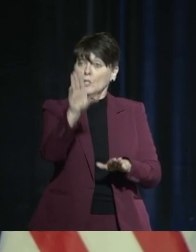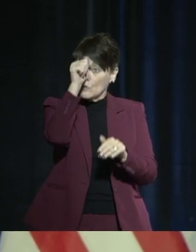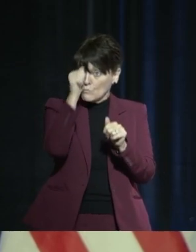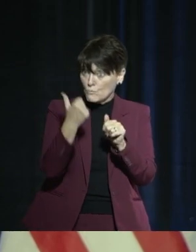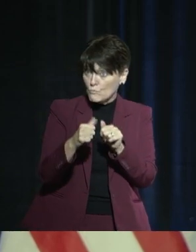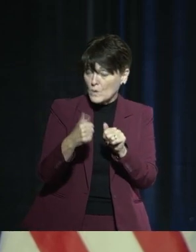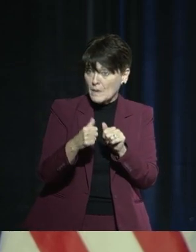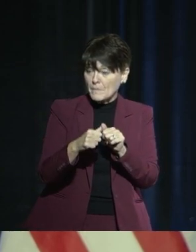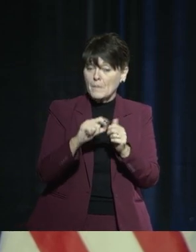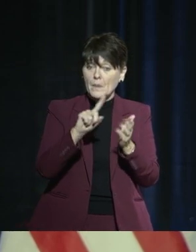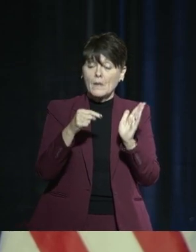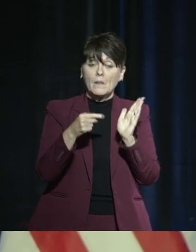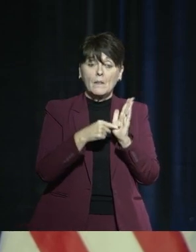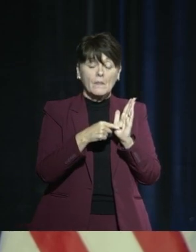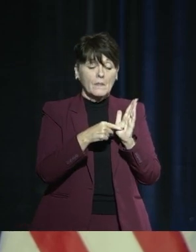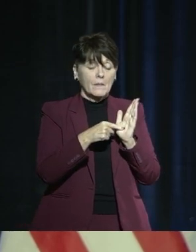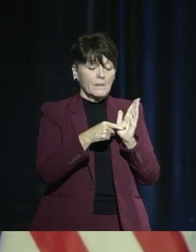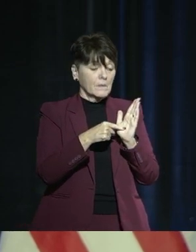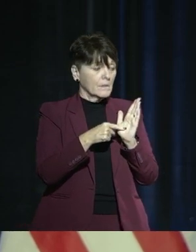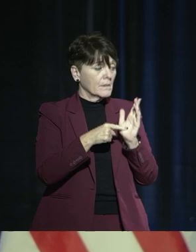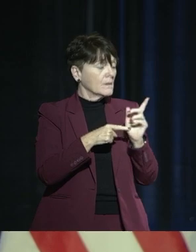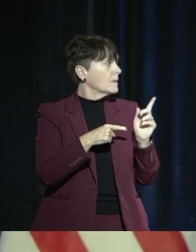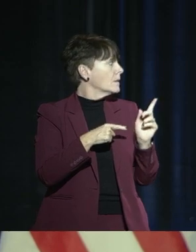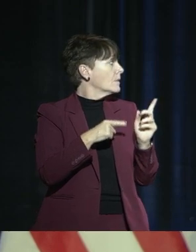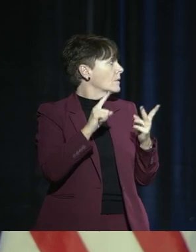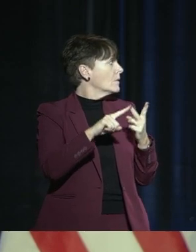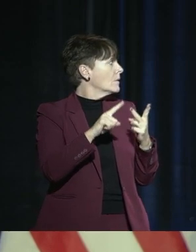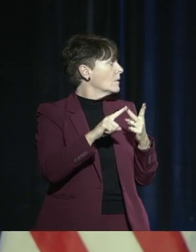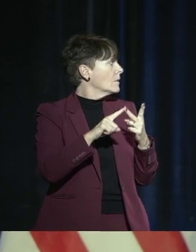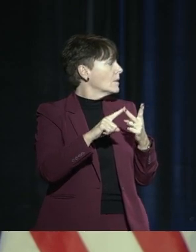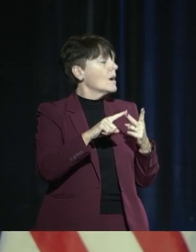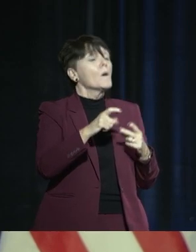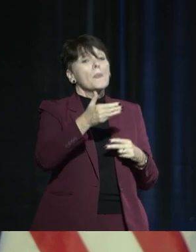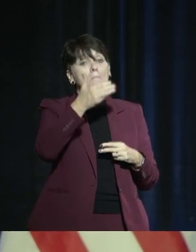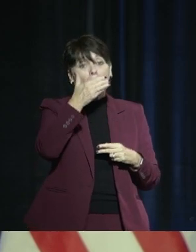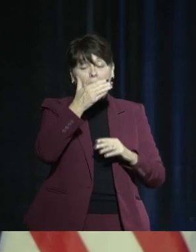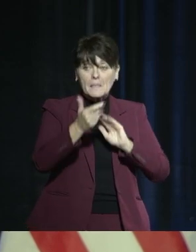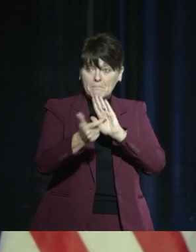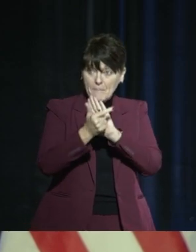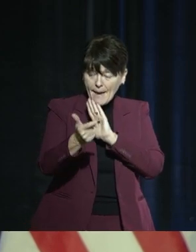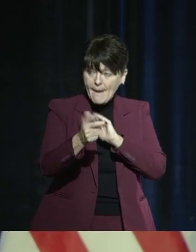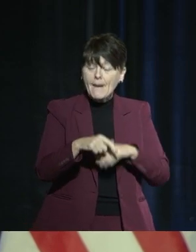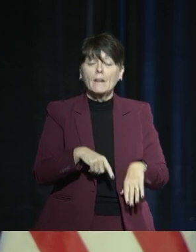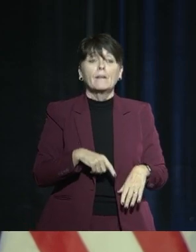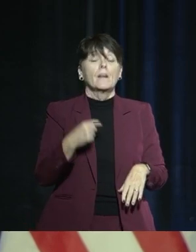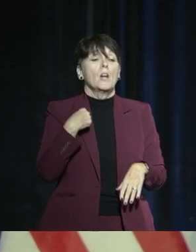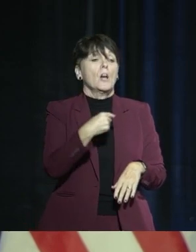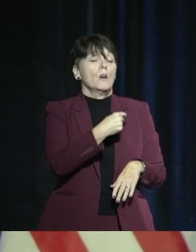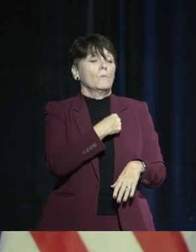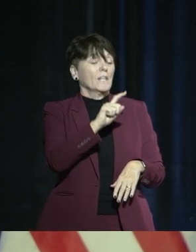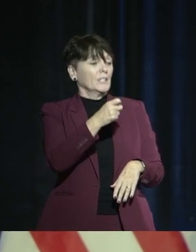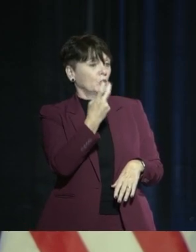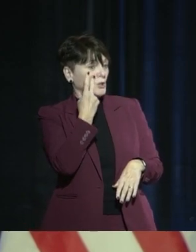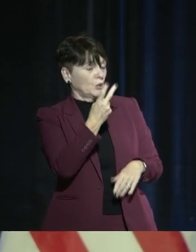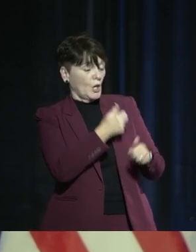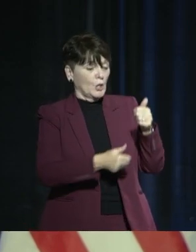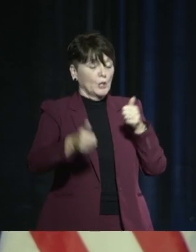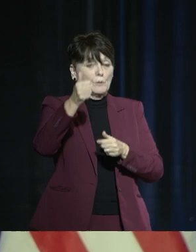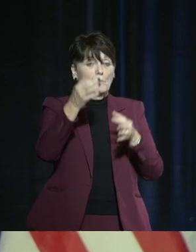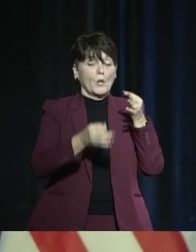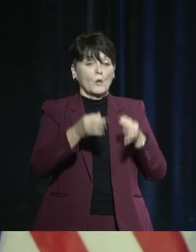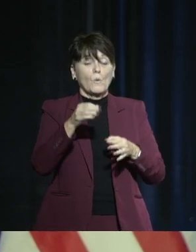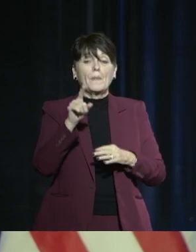Remember kids in cages? Remember the Muslim ban? We just saw the Supreme Court that